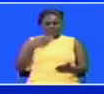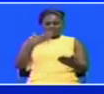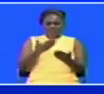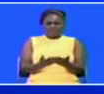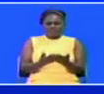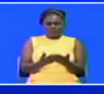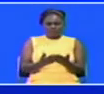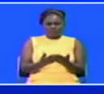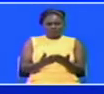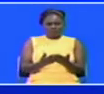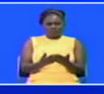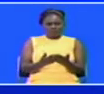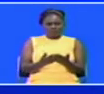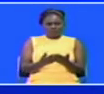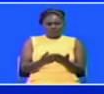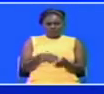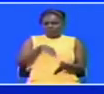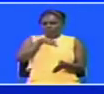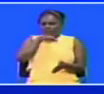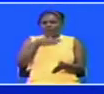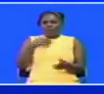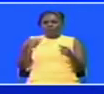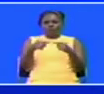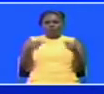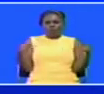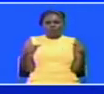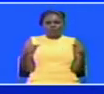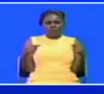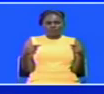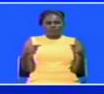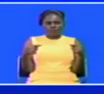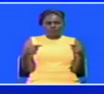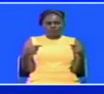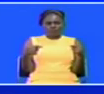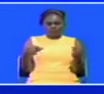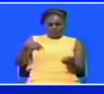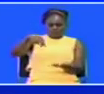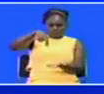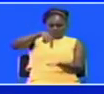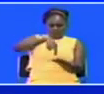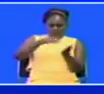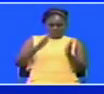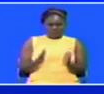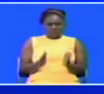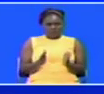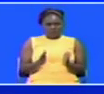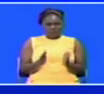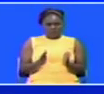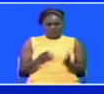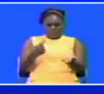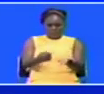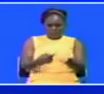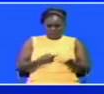Now, a push by court leader Raila Odinga to have the opposition present a compromise candidate in this year's election is fueling political